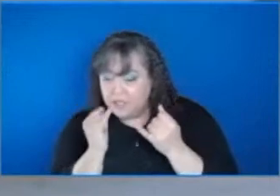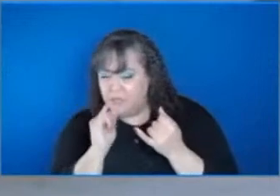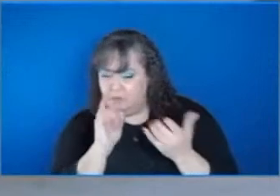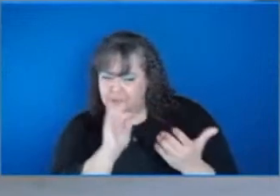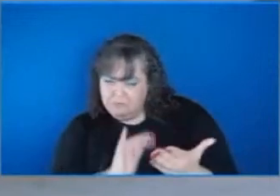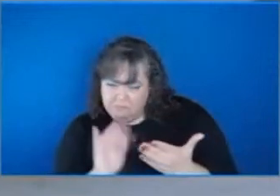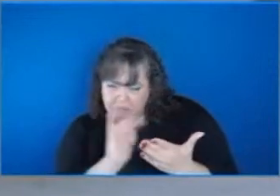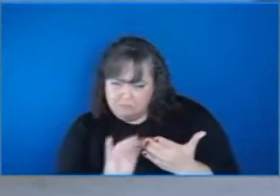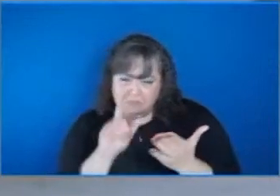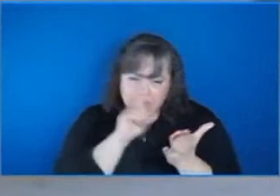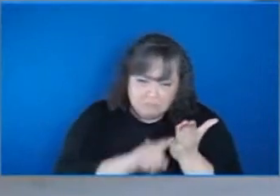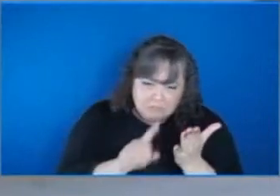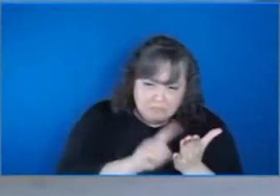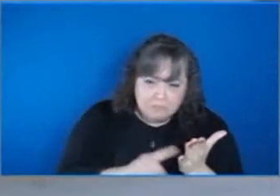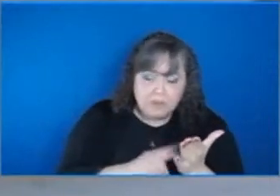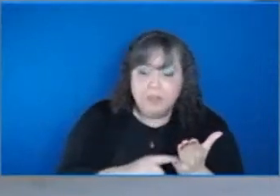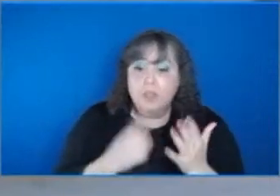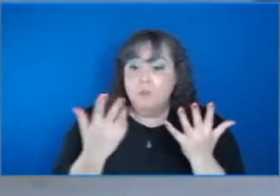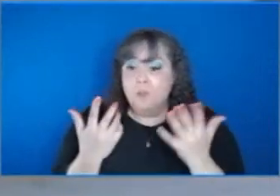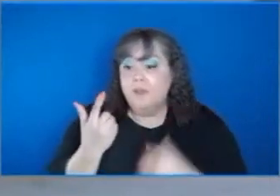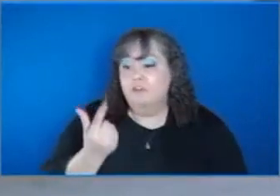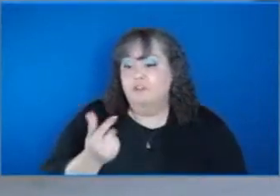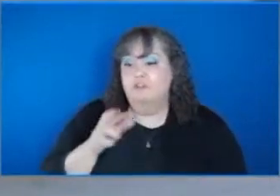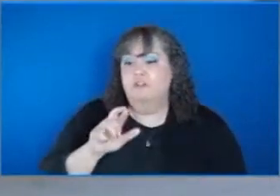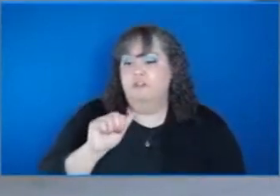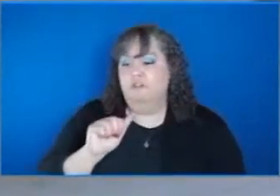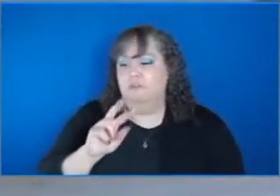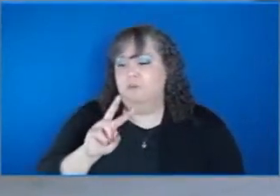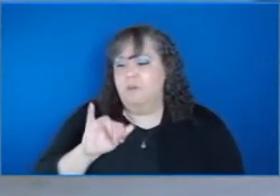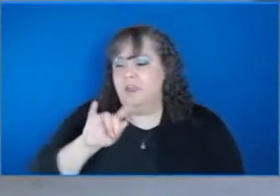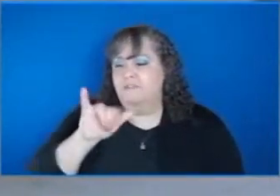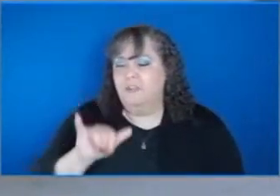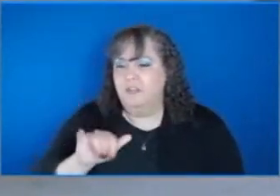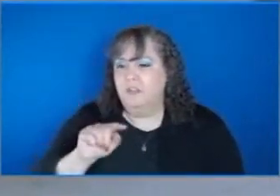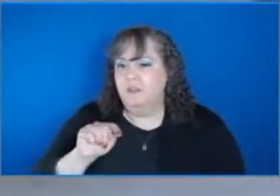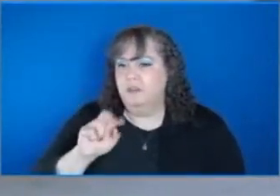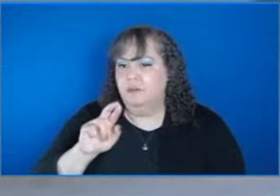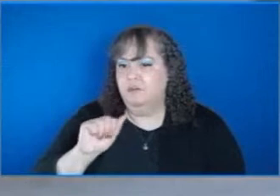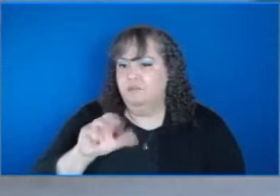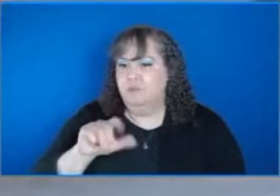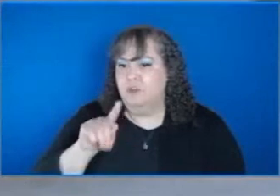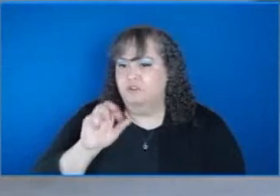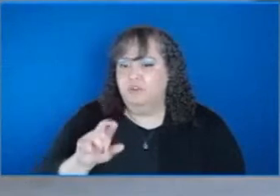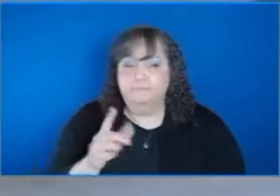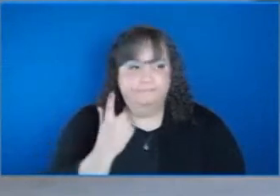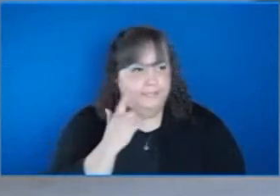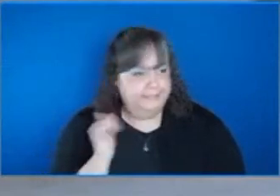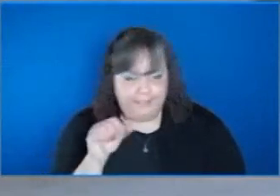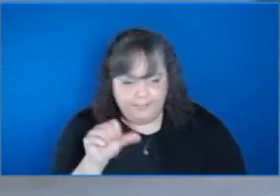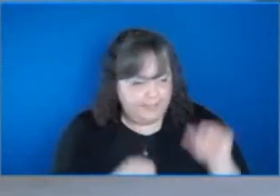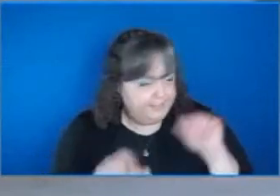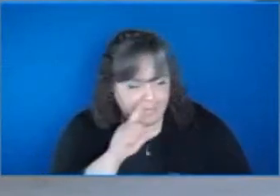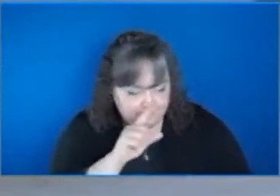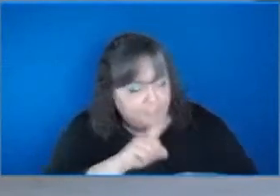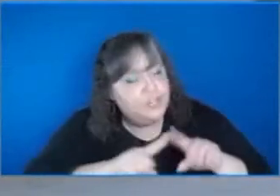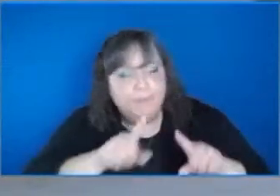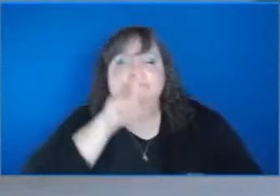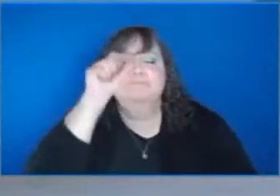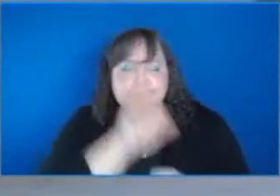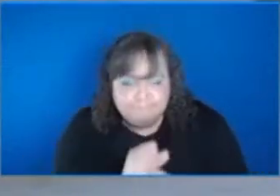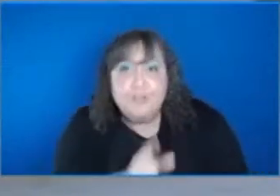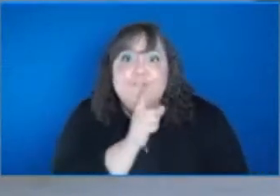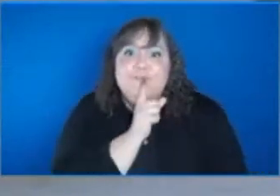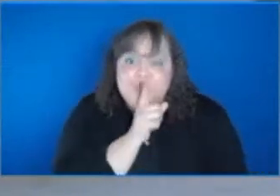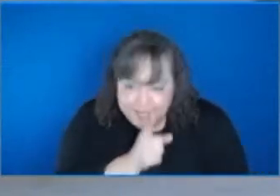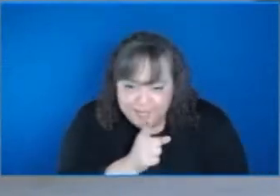something called a gravity tractor. Which to me sounds like science fiction, but it is actually for real, right? That you